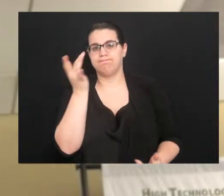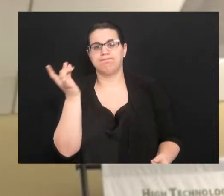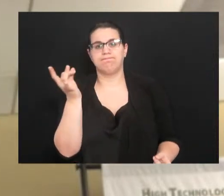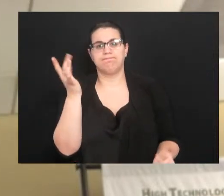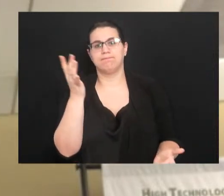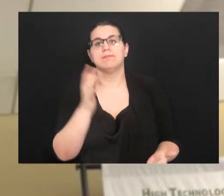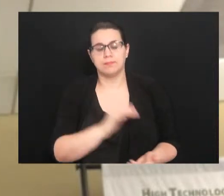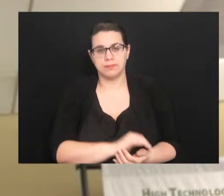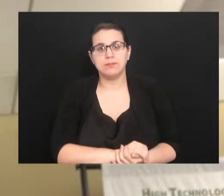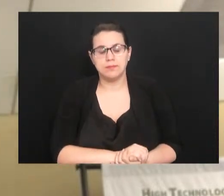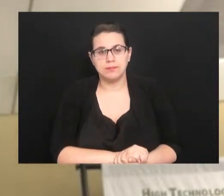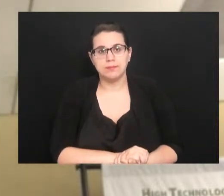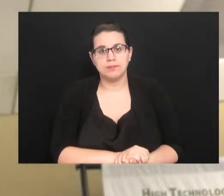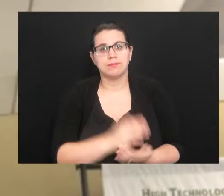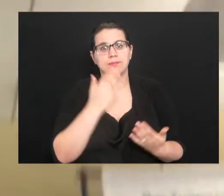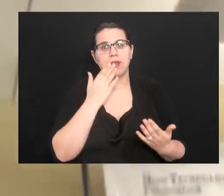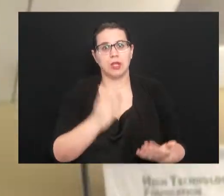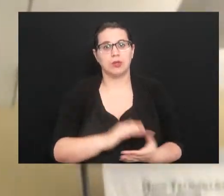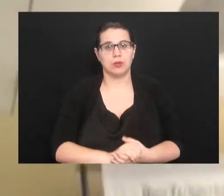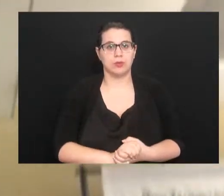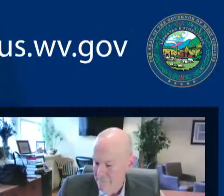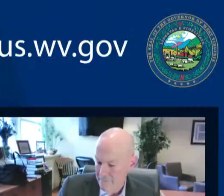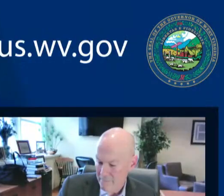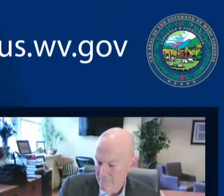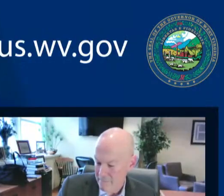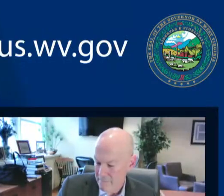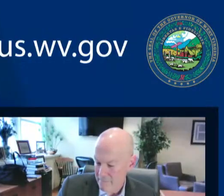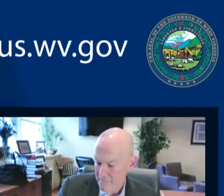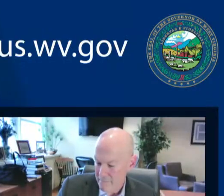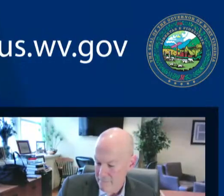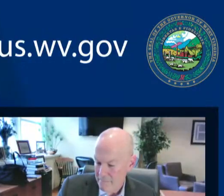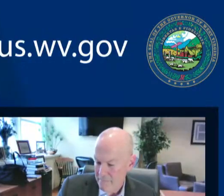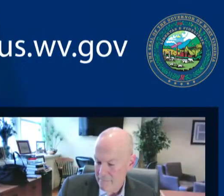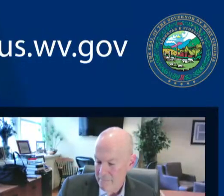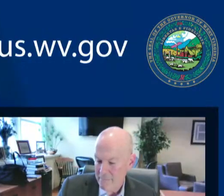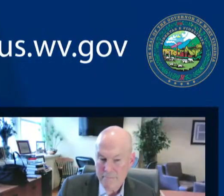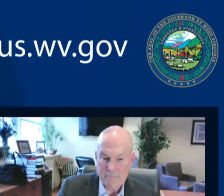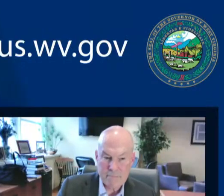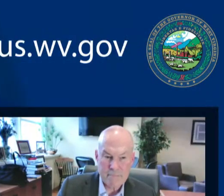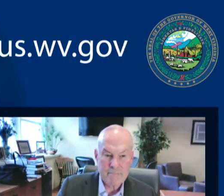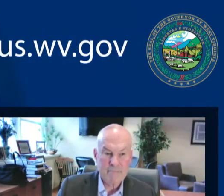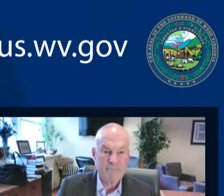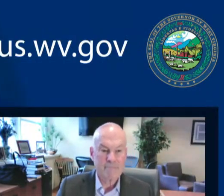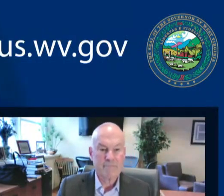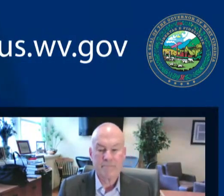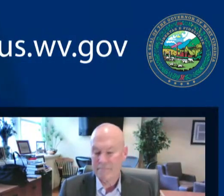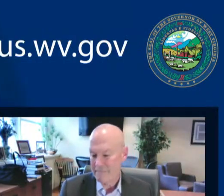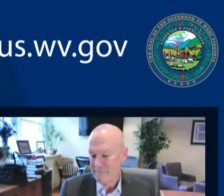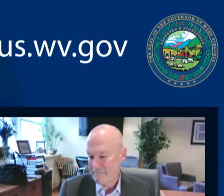this pandemic. Thank you. Thank you, sir. Next is Secretary Bill Crouch with the DHHR.